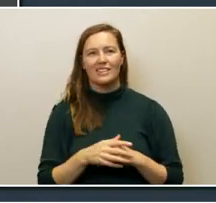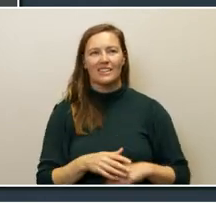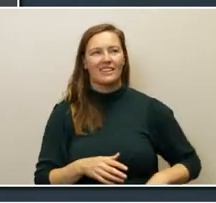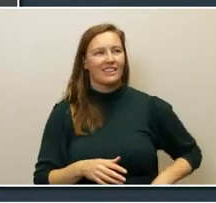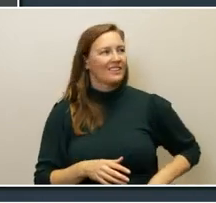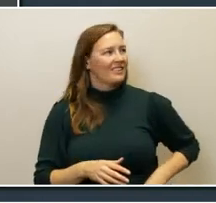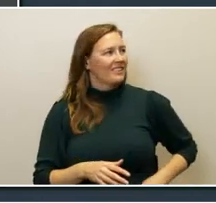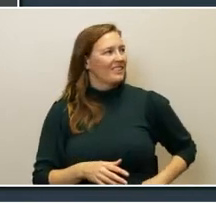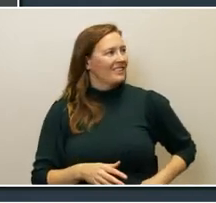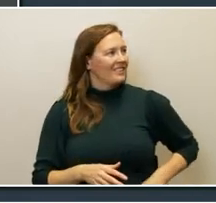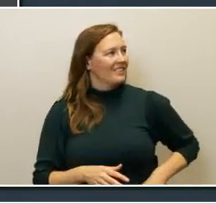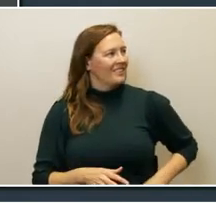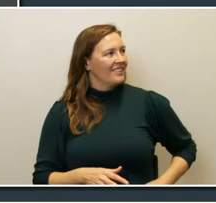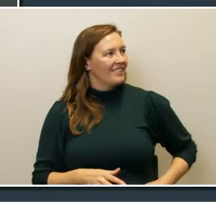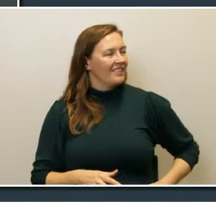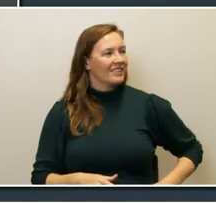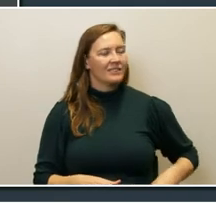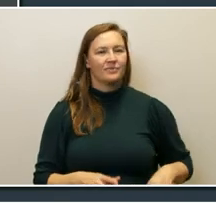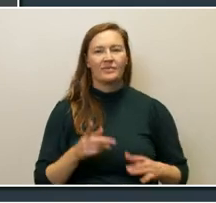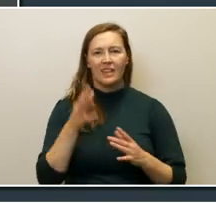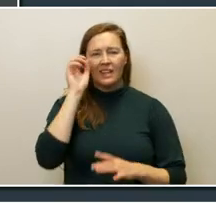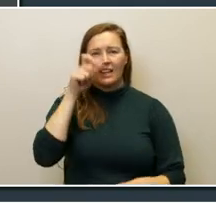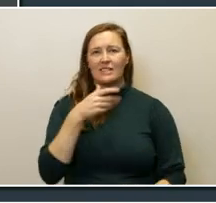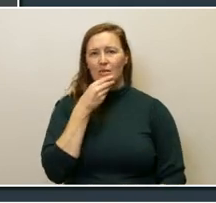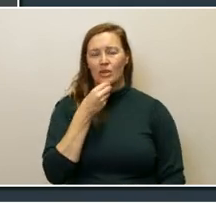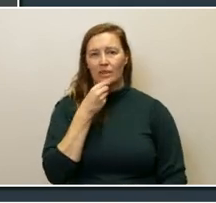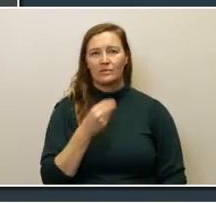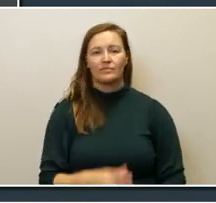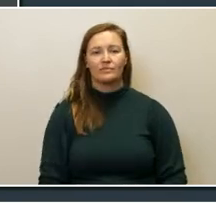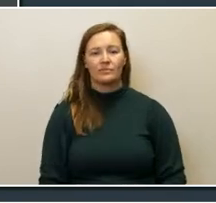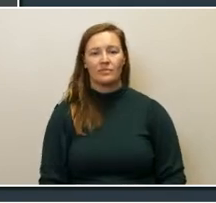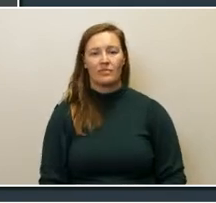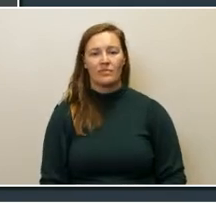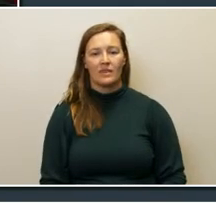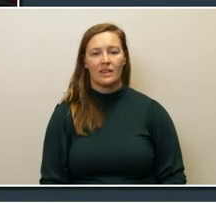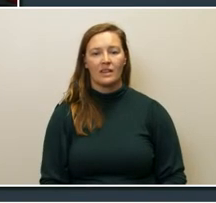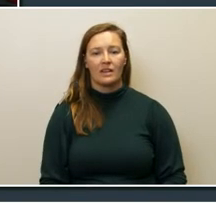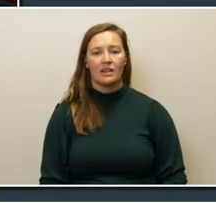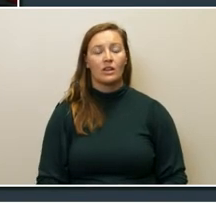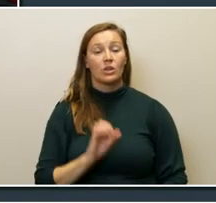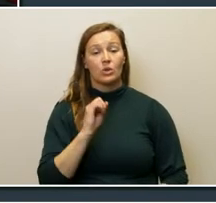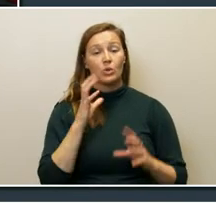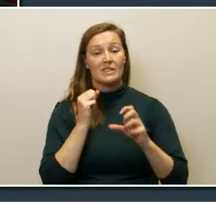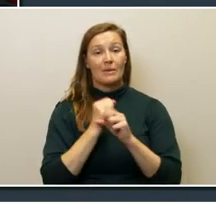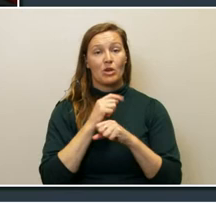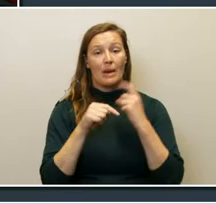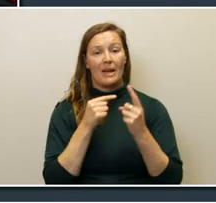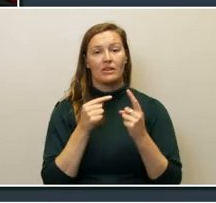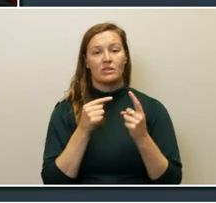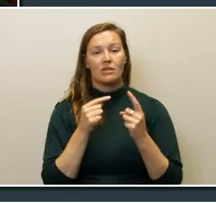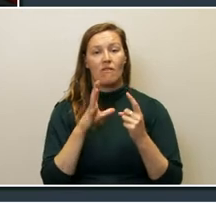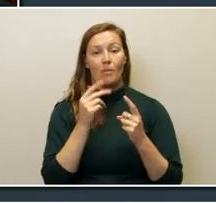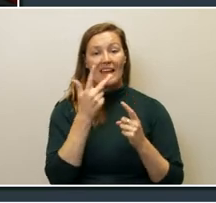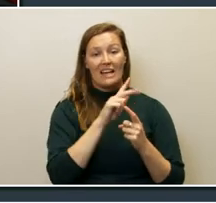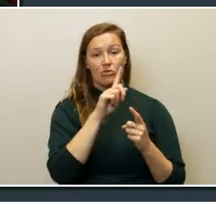That's me. Welcome to Yeah. Councillor Brown. In your summary there about the moving from